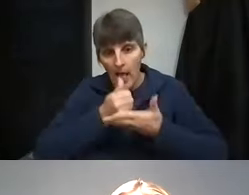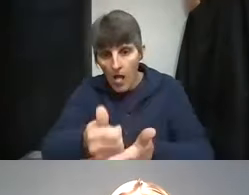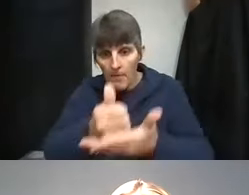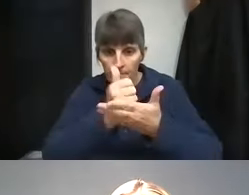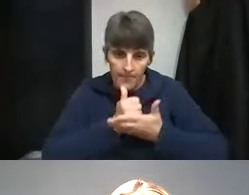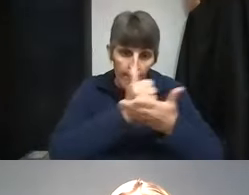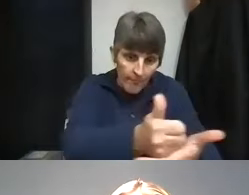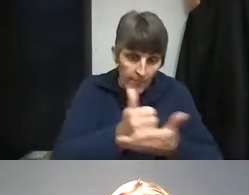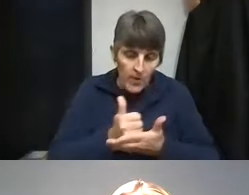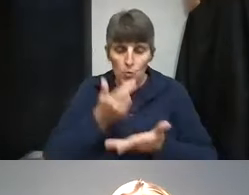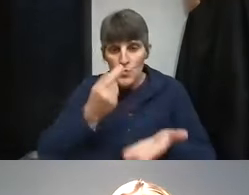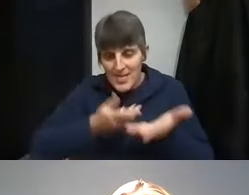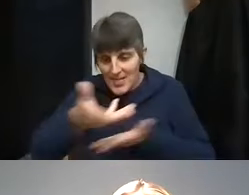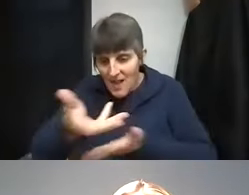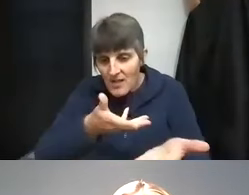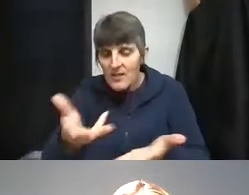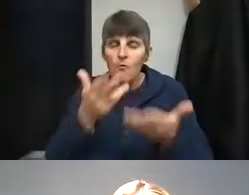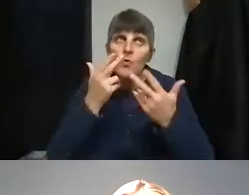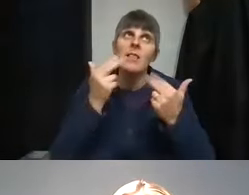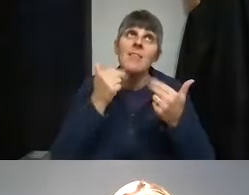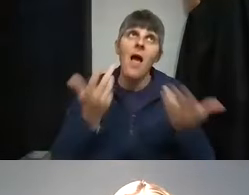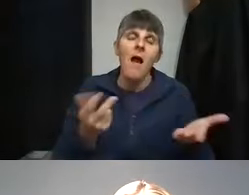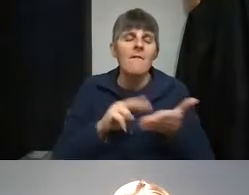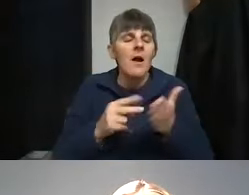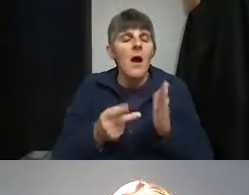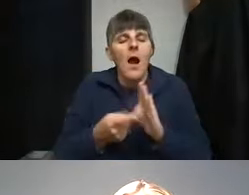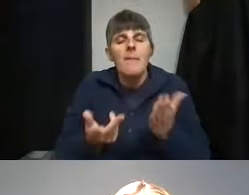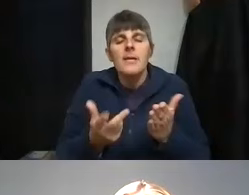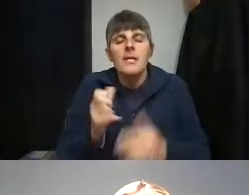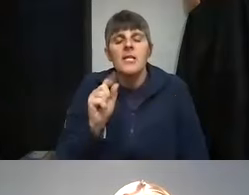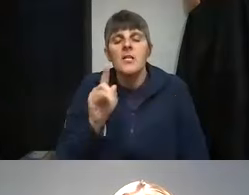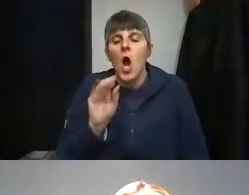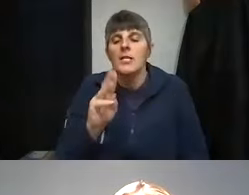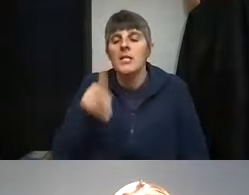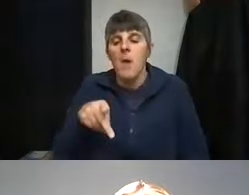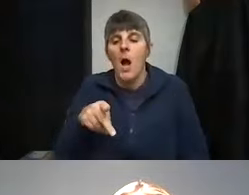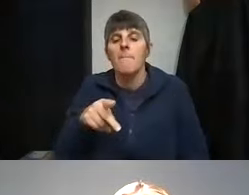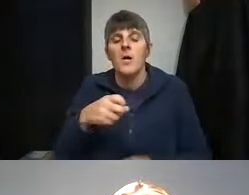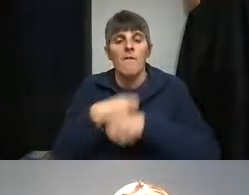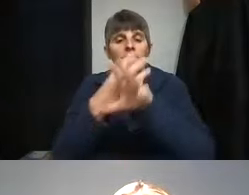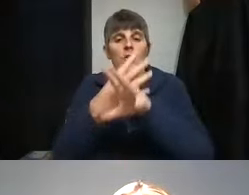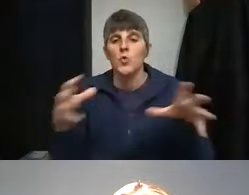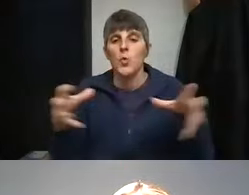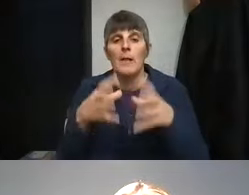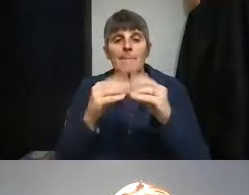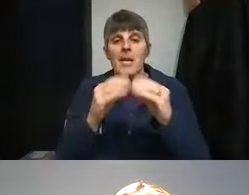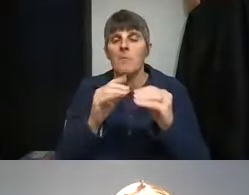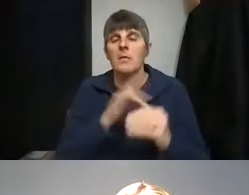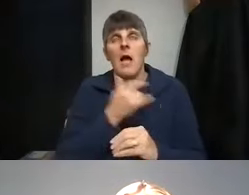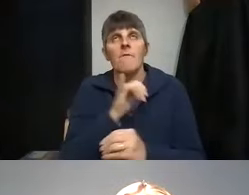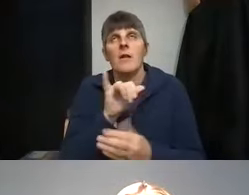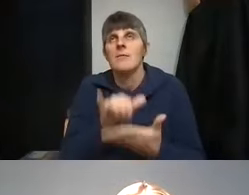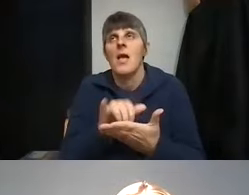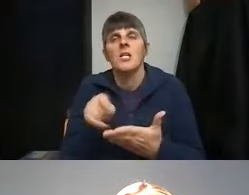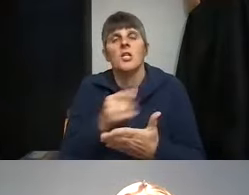discuss stuff. We laugh. I mean, it's Autism Up virtual meetups. I feel like that is just,